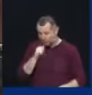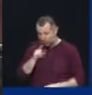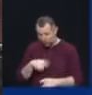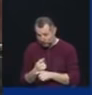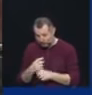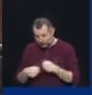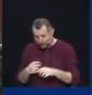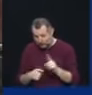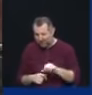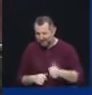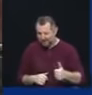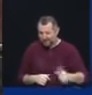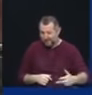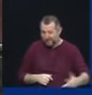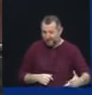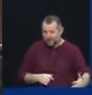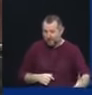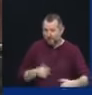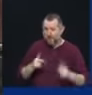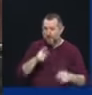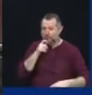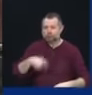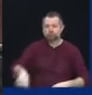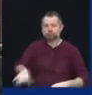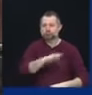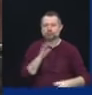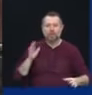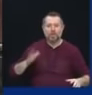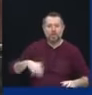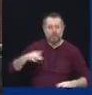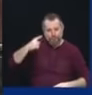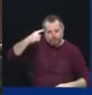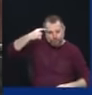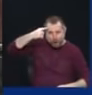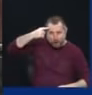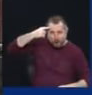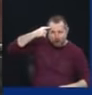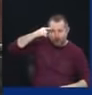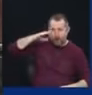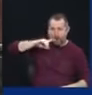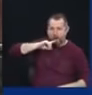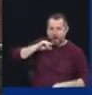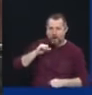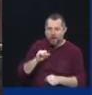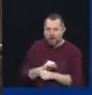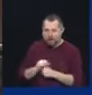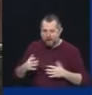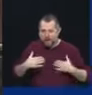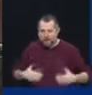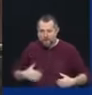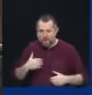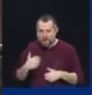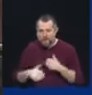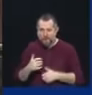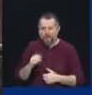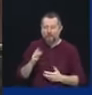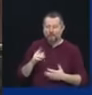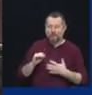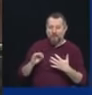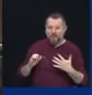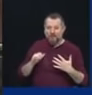even imagined. Not just with the healthcare system, but a problem like this. People are out of work, they can't buy